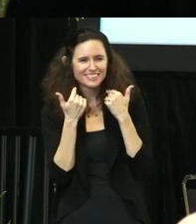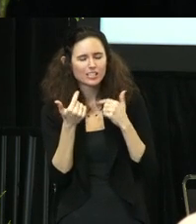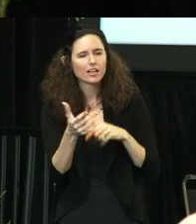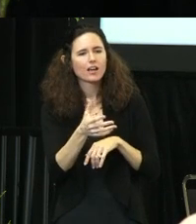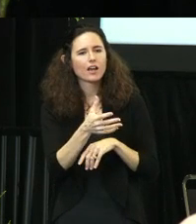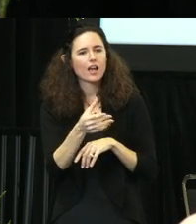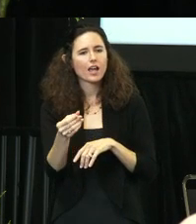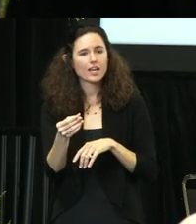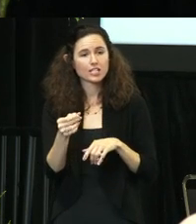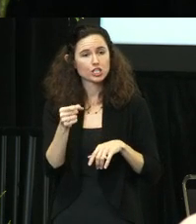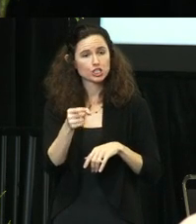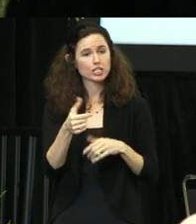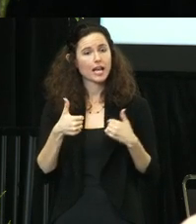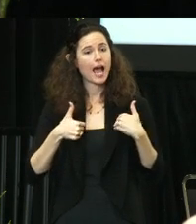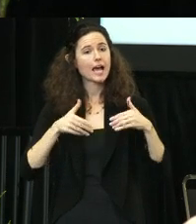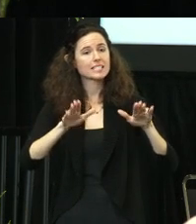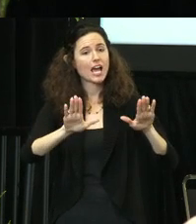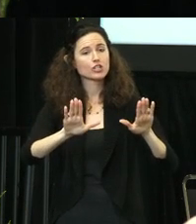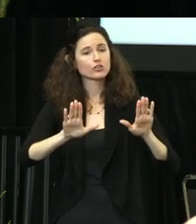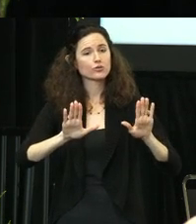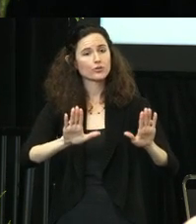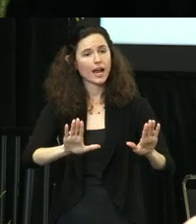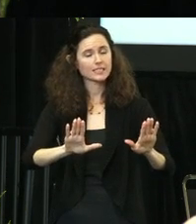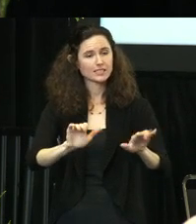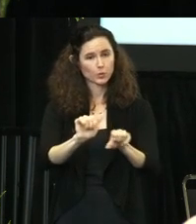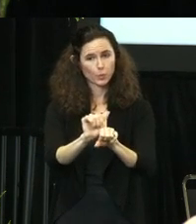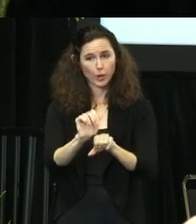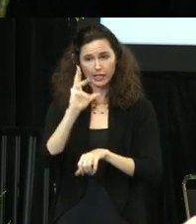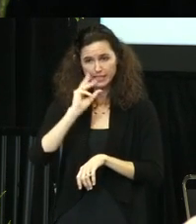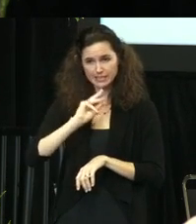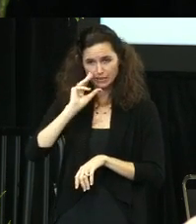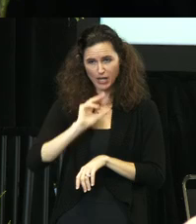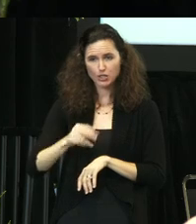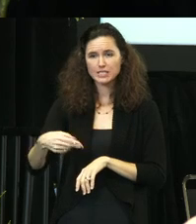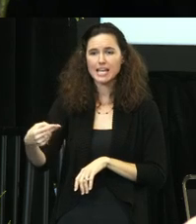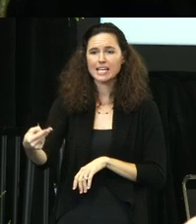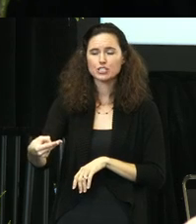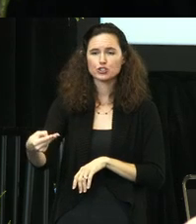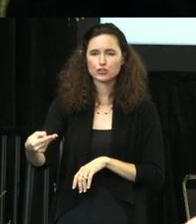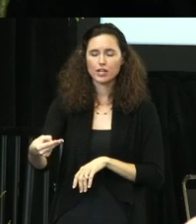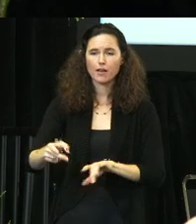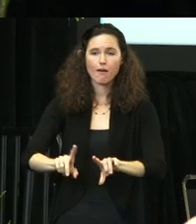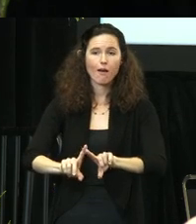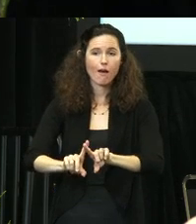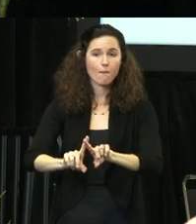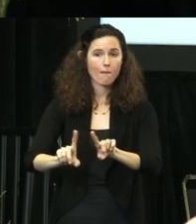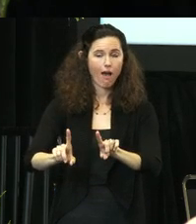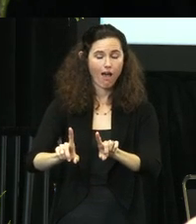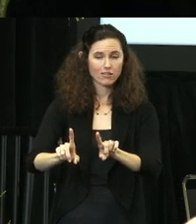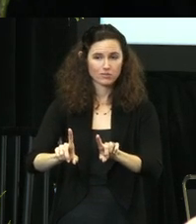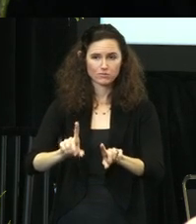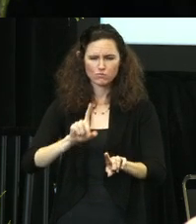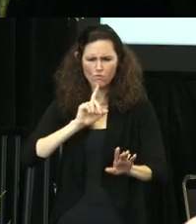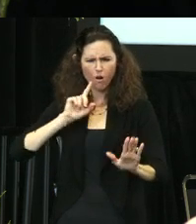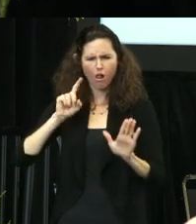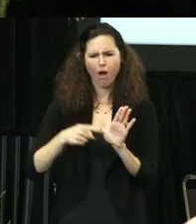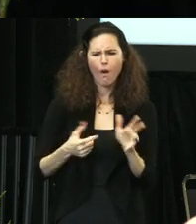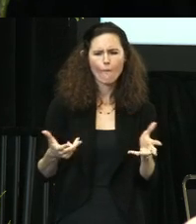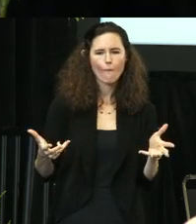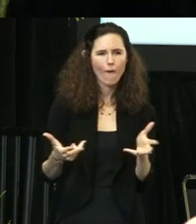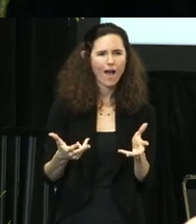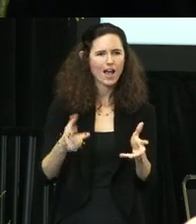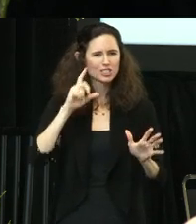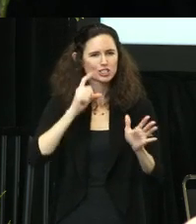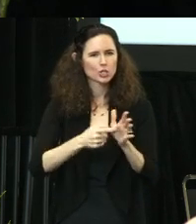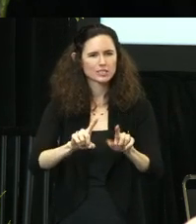And Melanie has a great work experience history, but the thing that stood out to me the most is she knows the